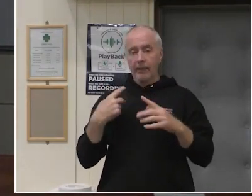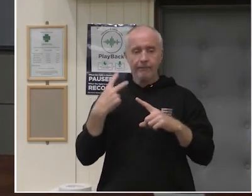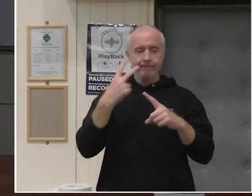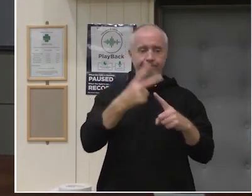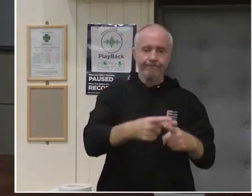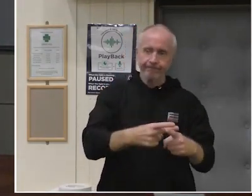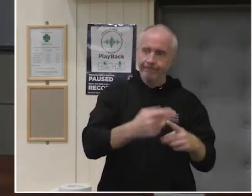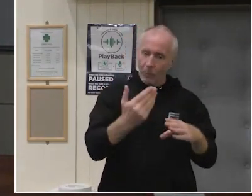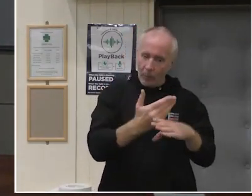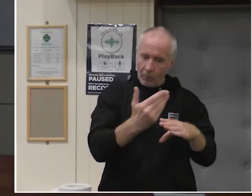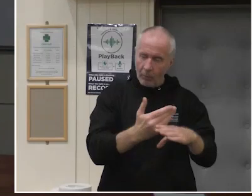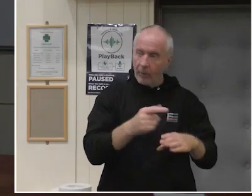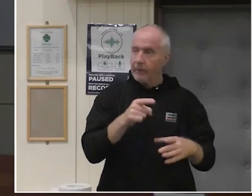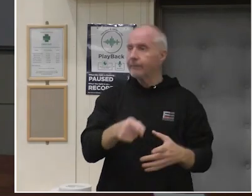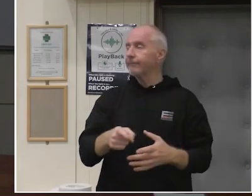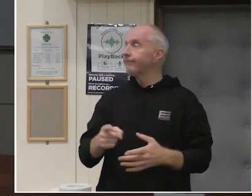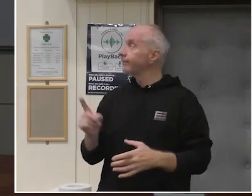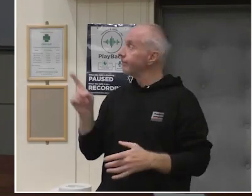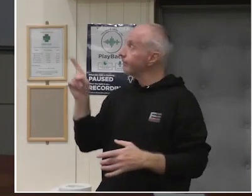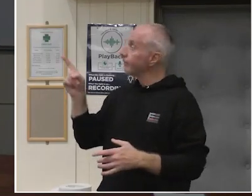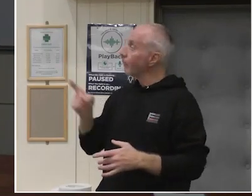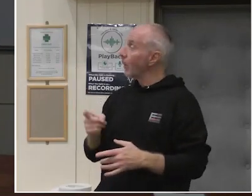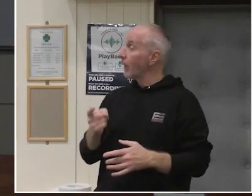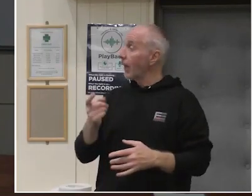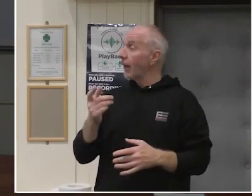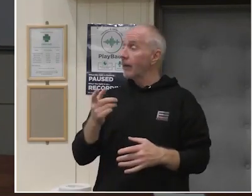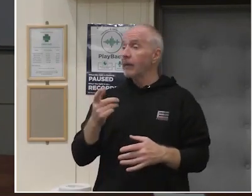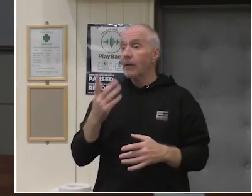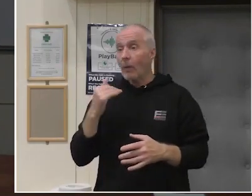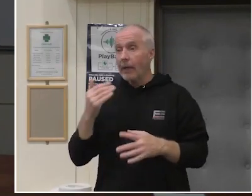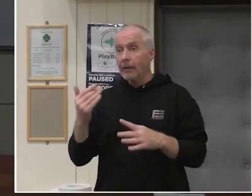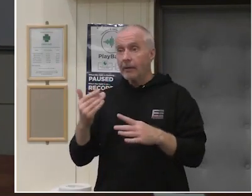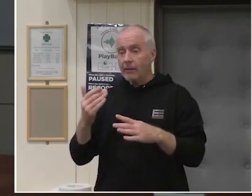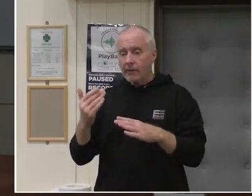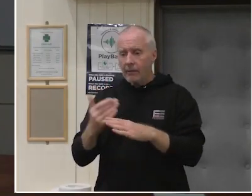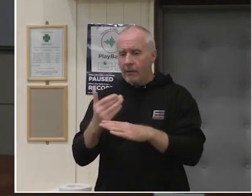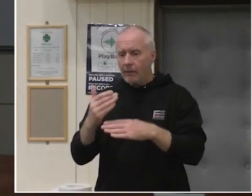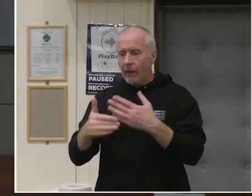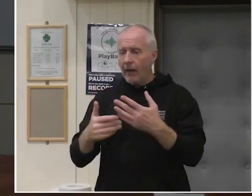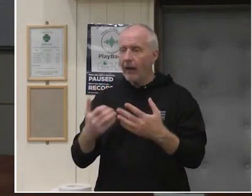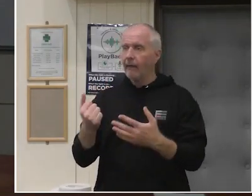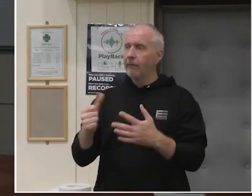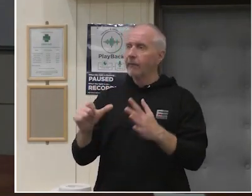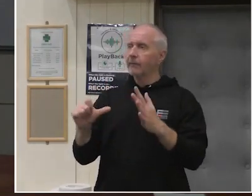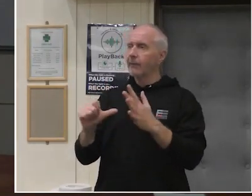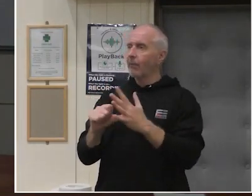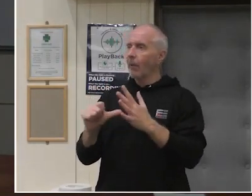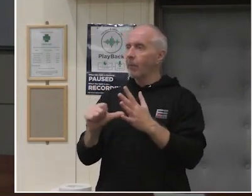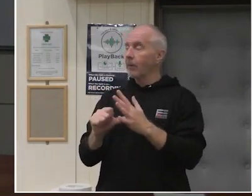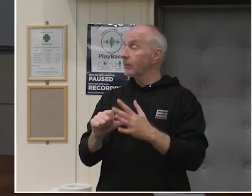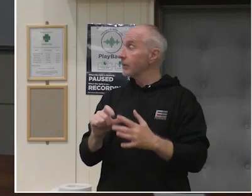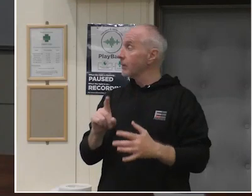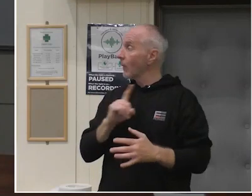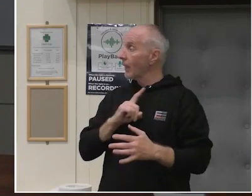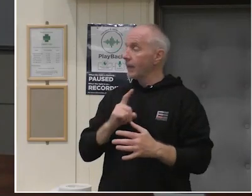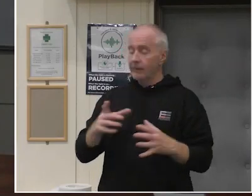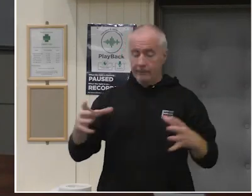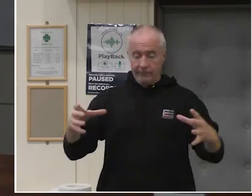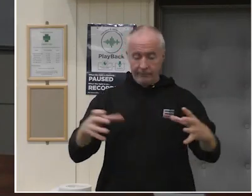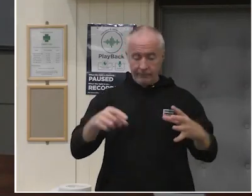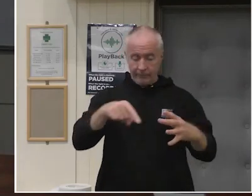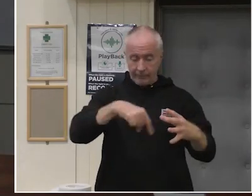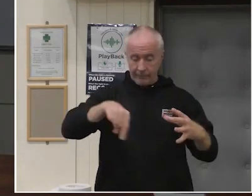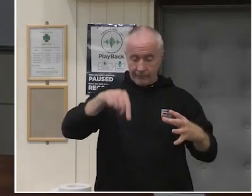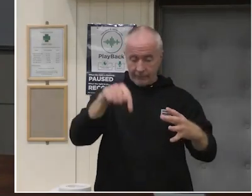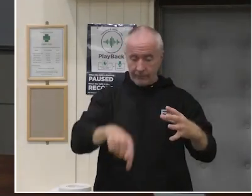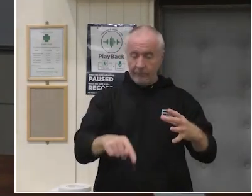In practice, we've got problems. Got quite a few problems actually. So I mentioned that these cavities have lots